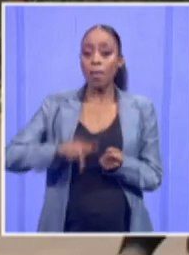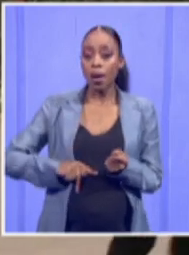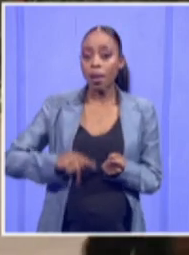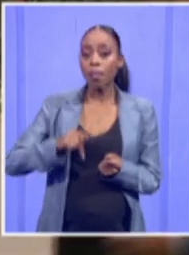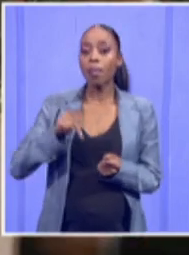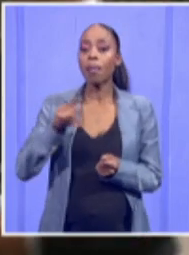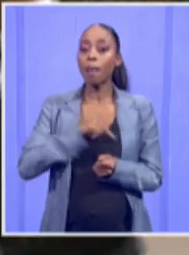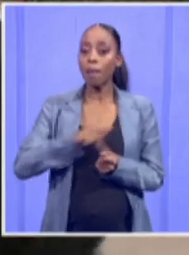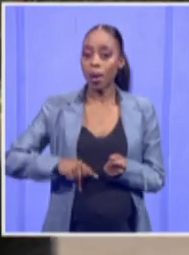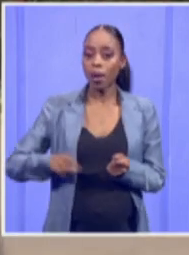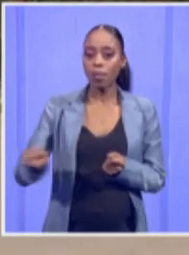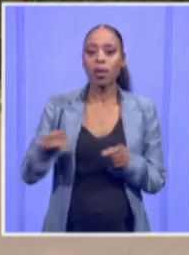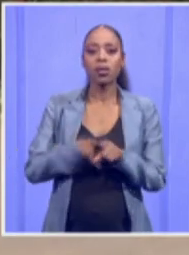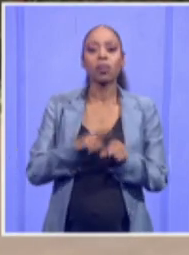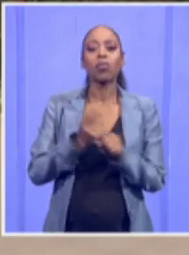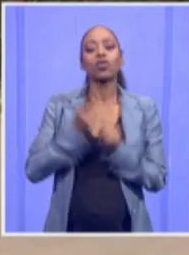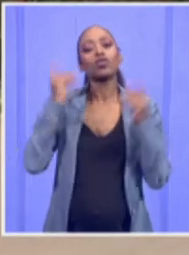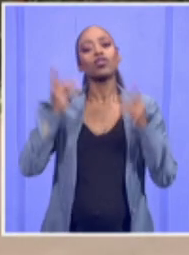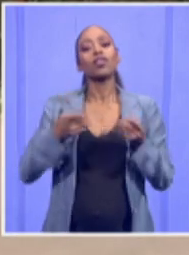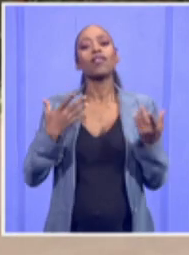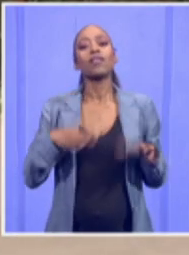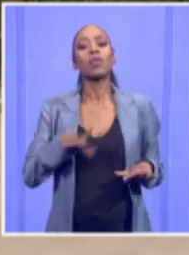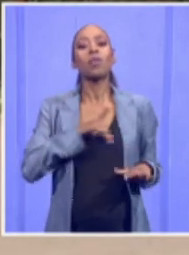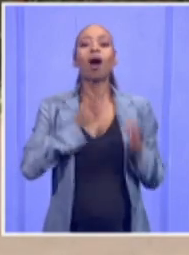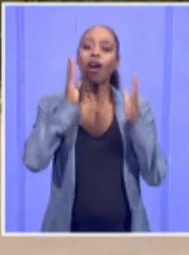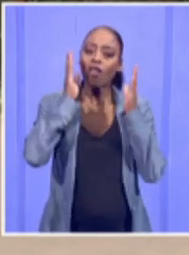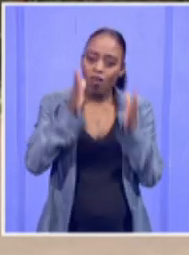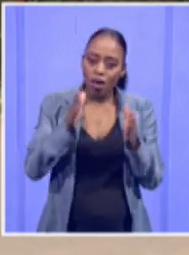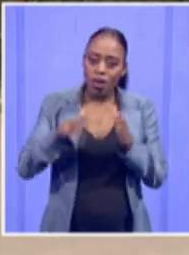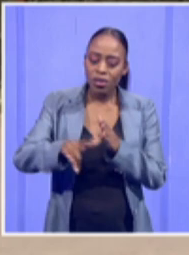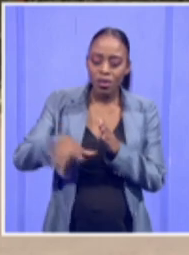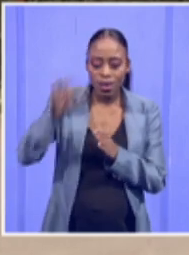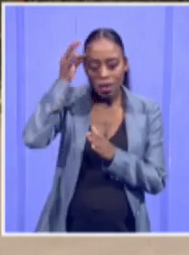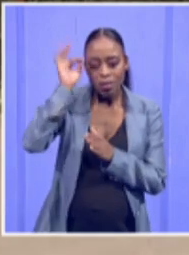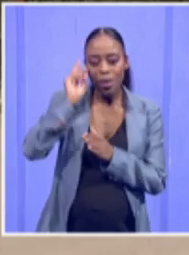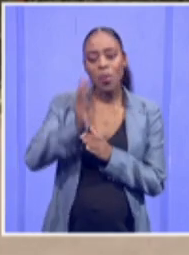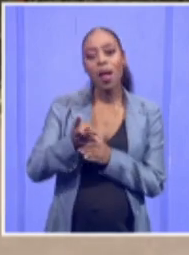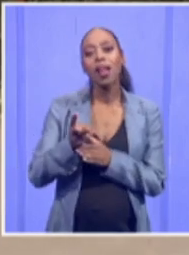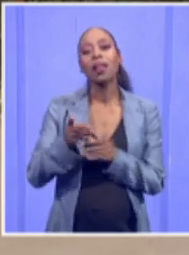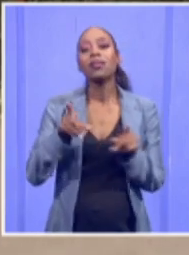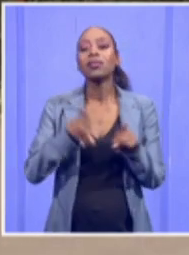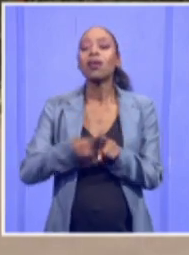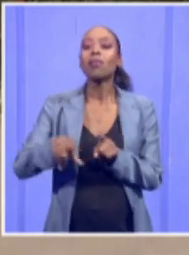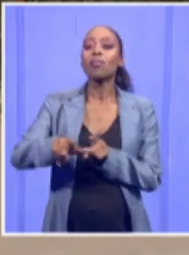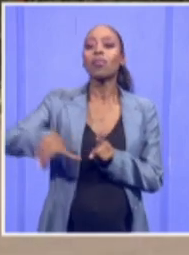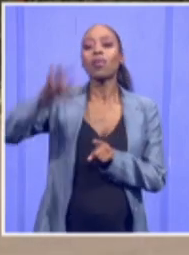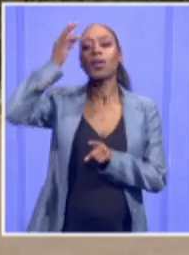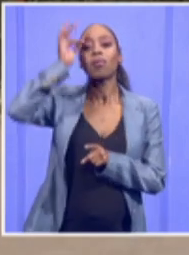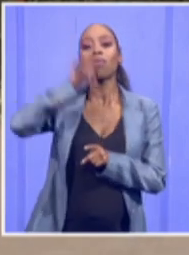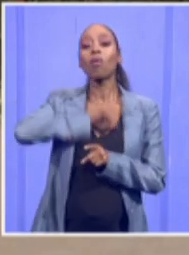has really decided to have a focus on local government and